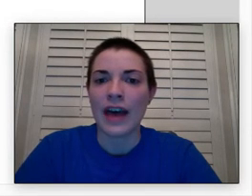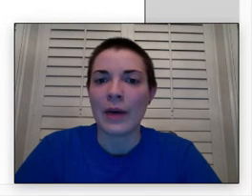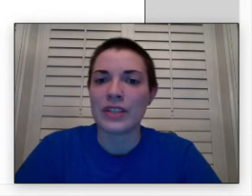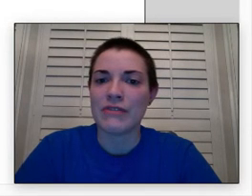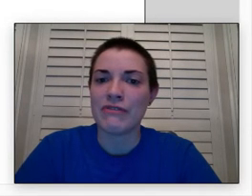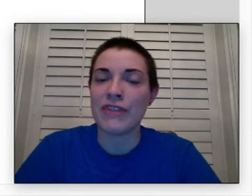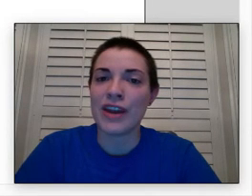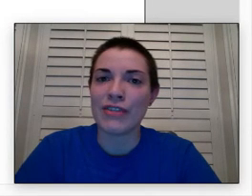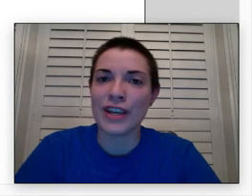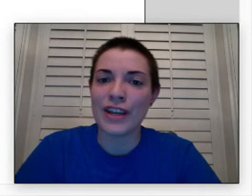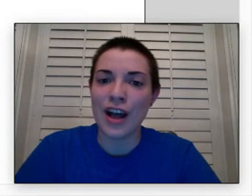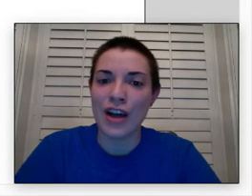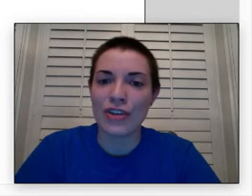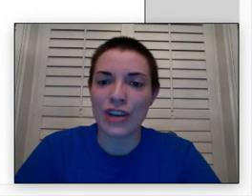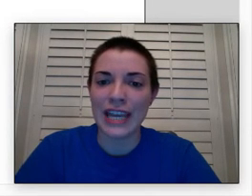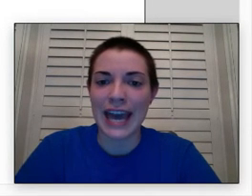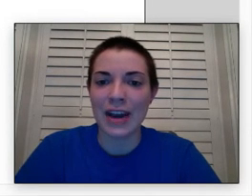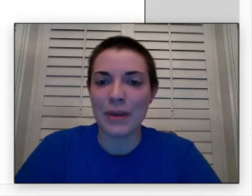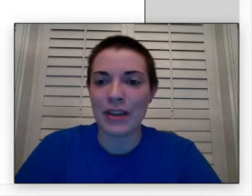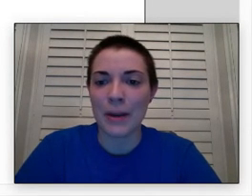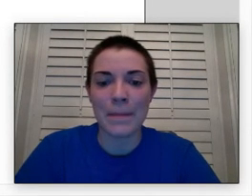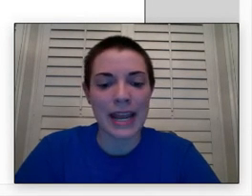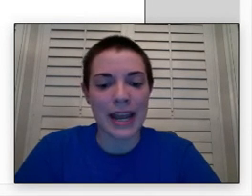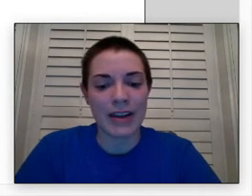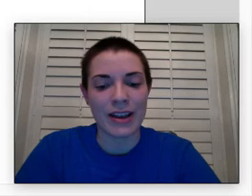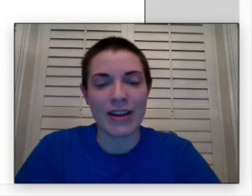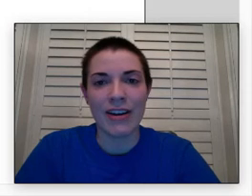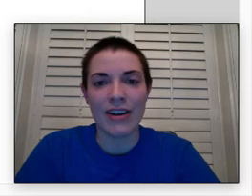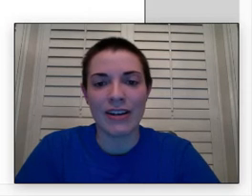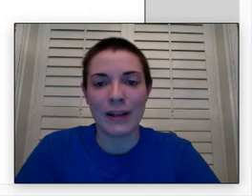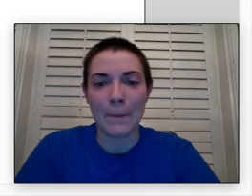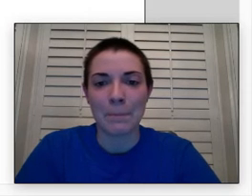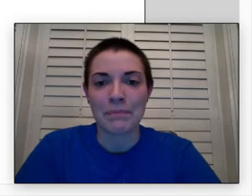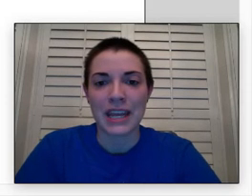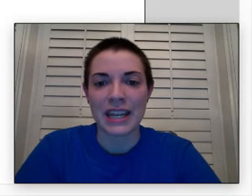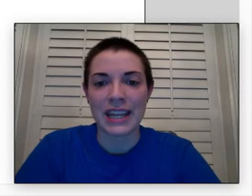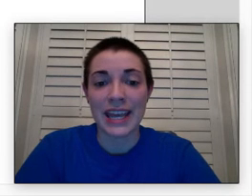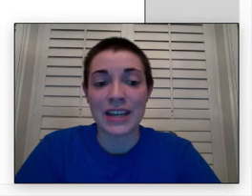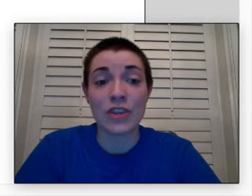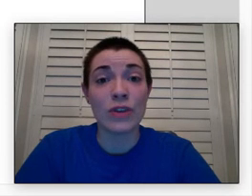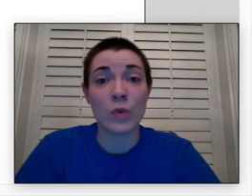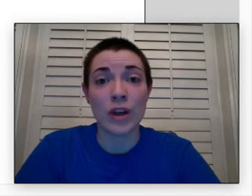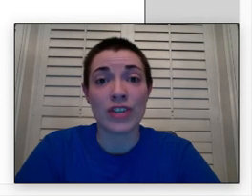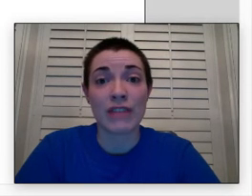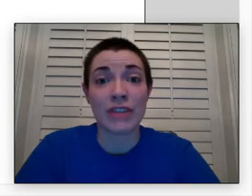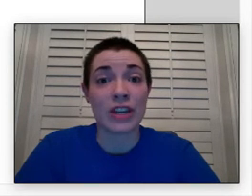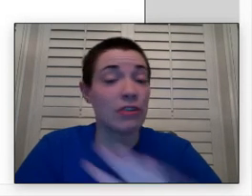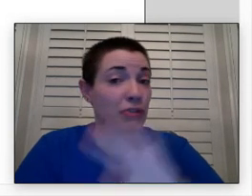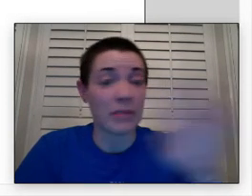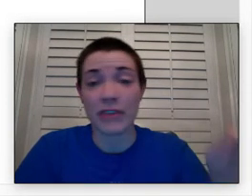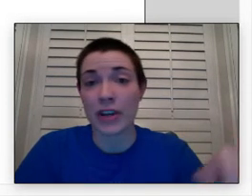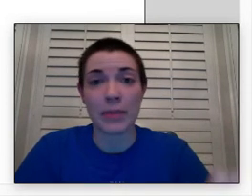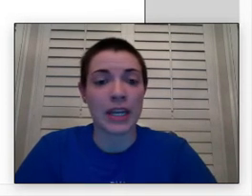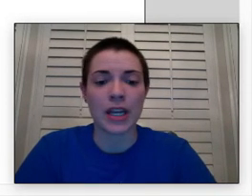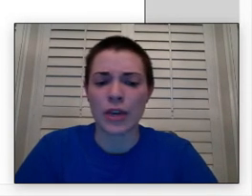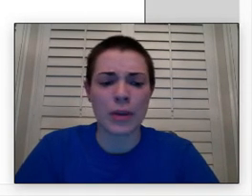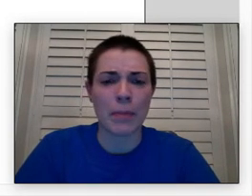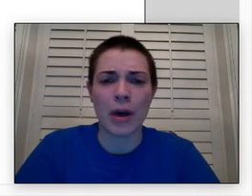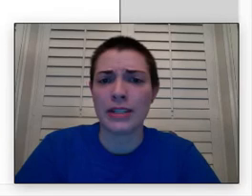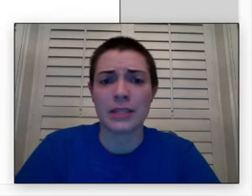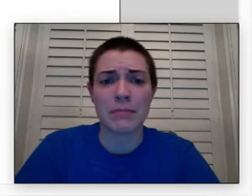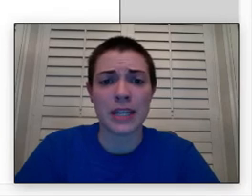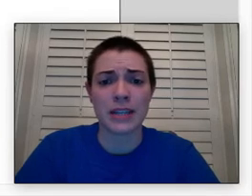That was The Very Hungry Caterpillar by Eric Carle. And again, you can watch that video from the very beginning. You